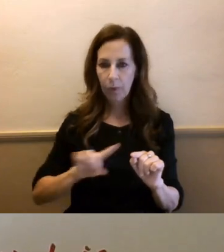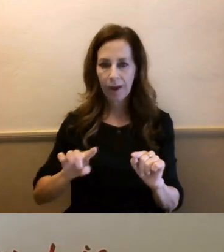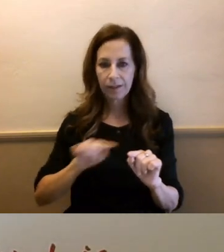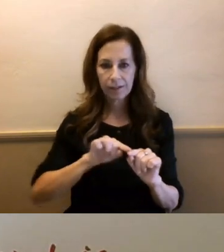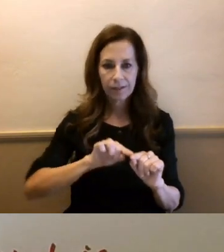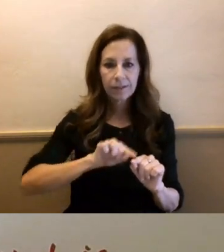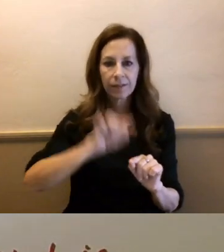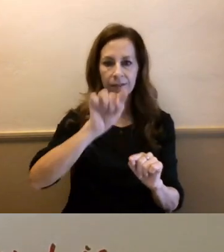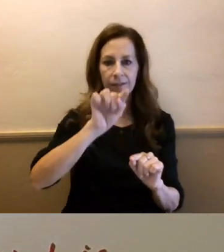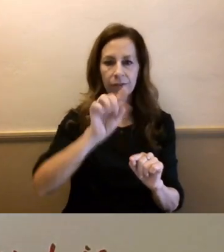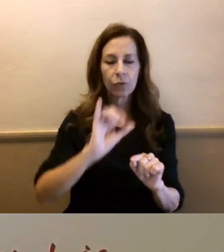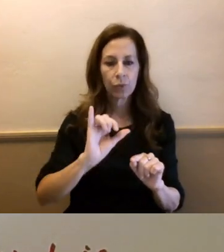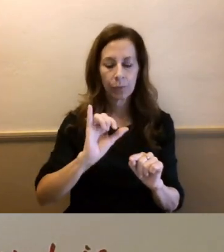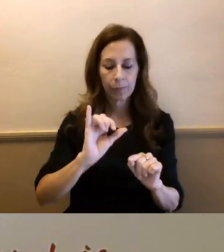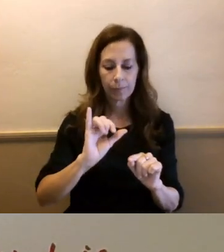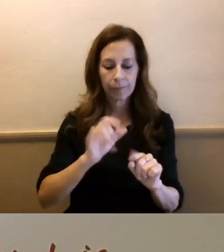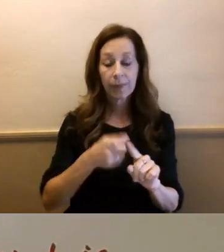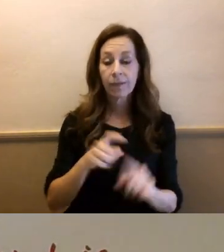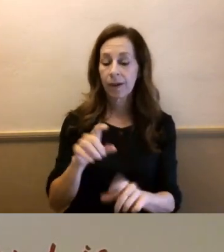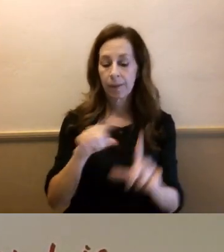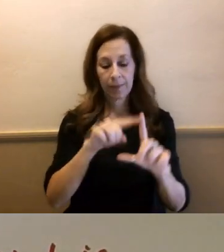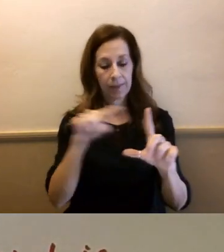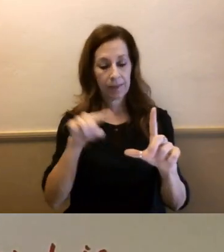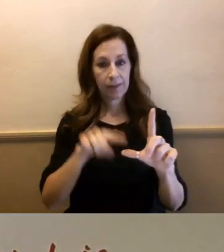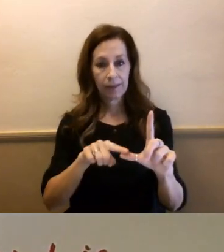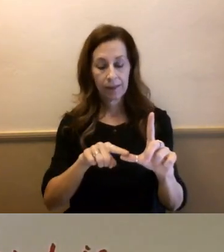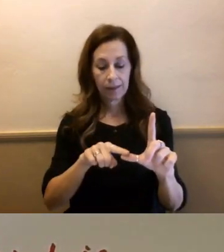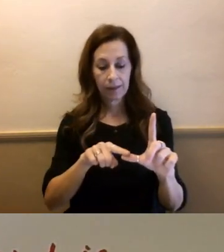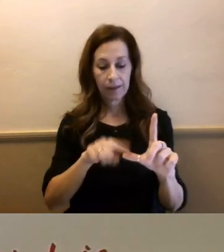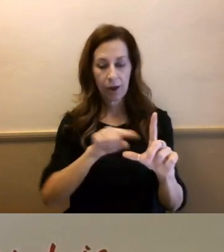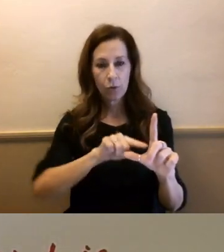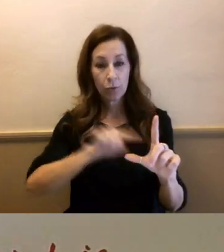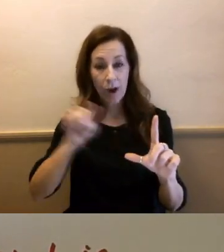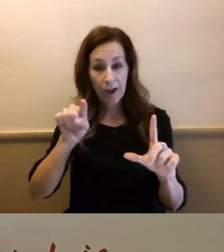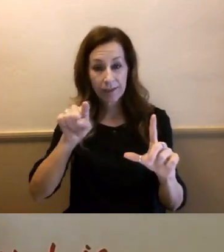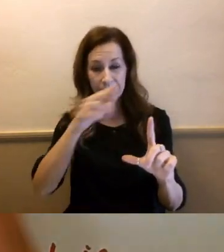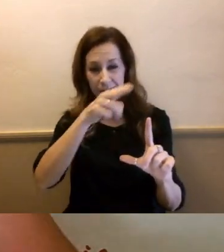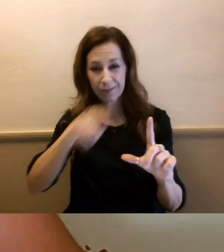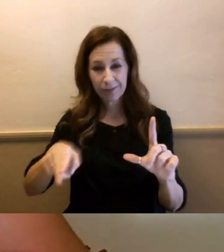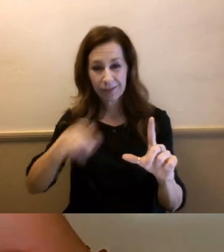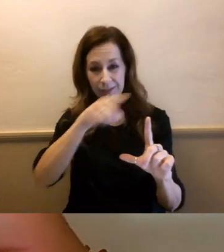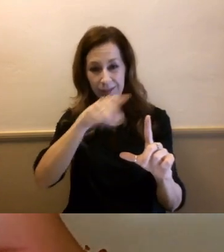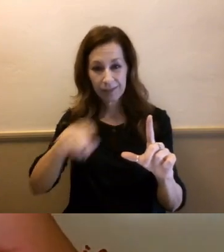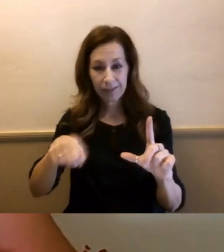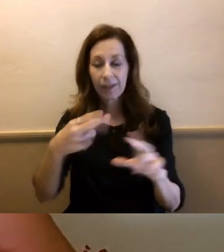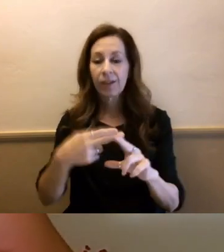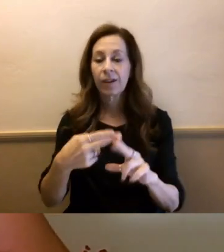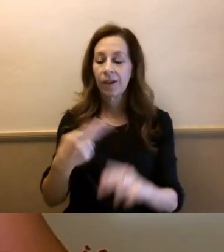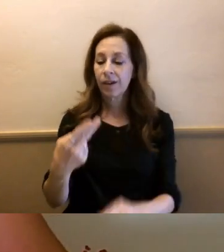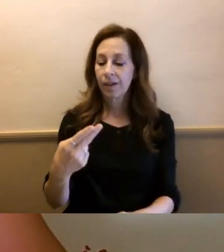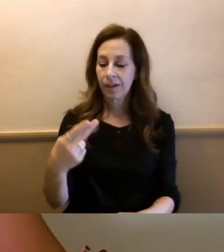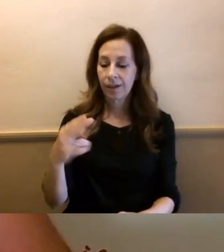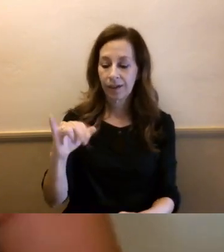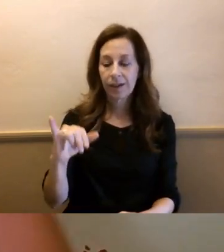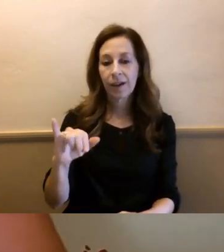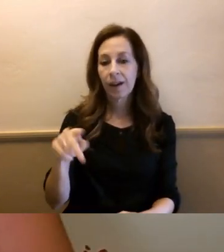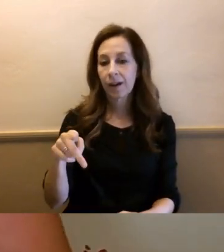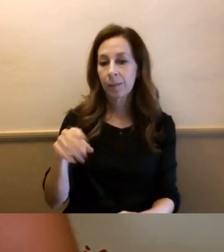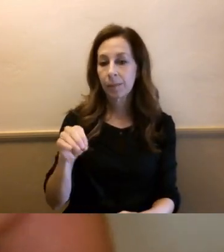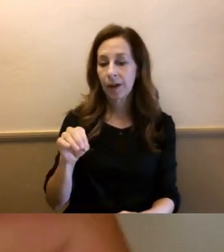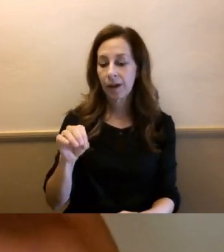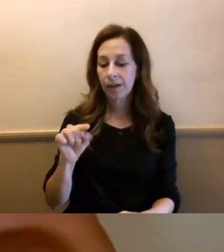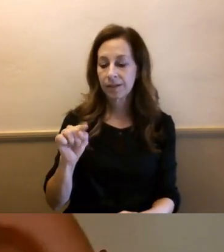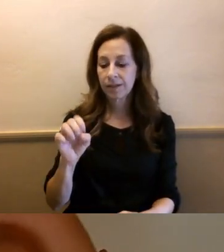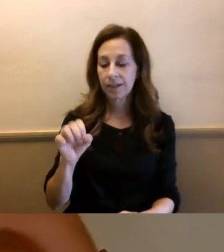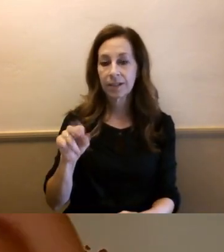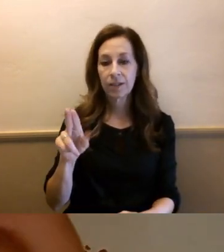here and one leg here. From the 90-degree angle right across is called the hypotenuse. The